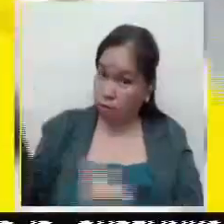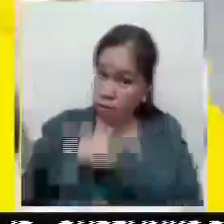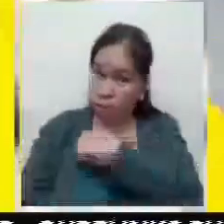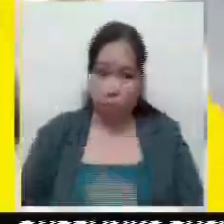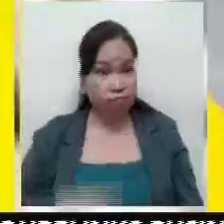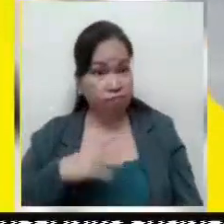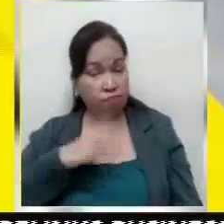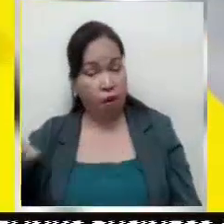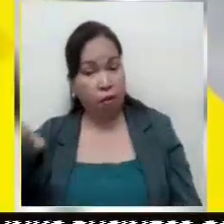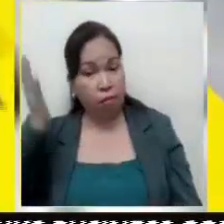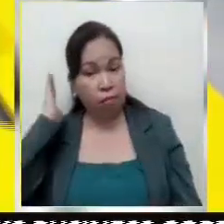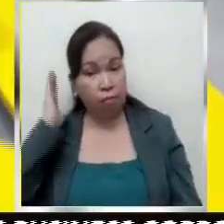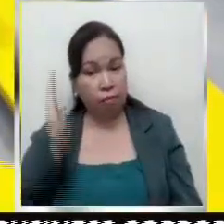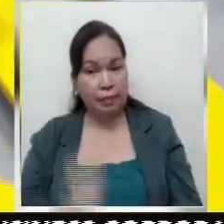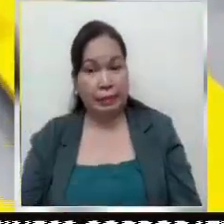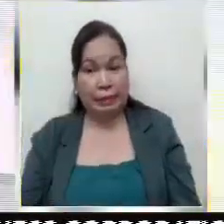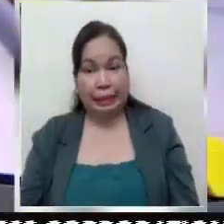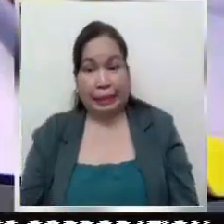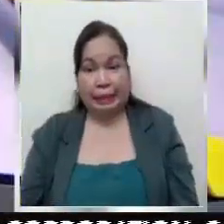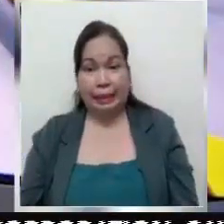Chika in a minute!